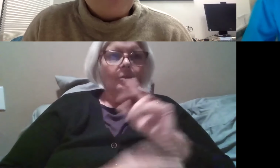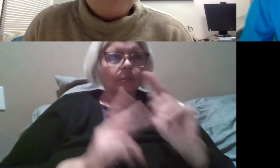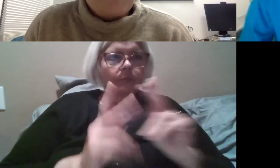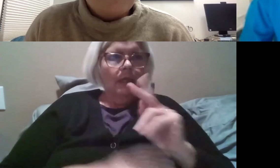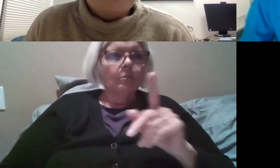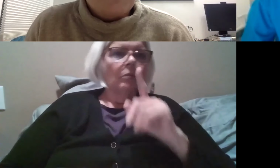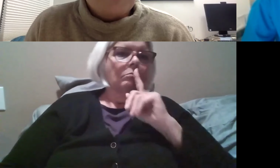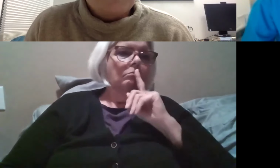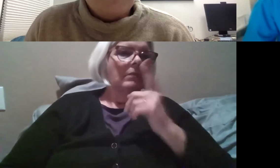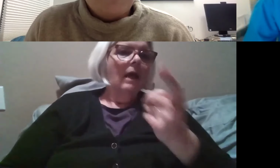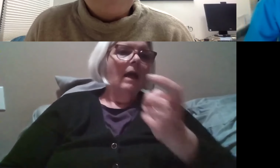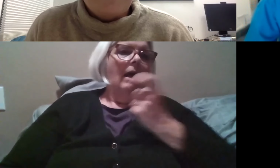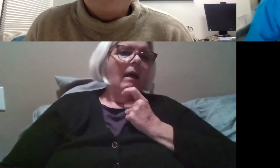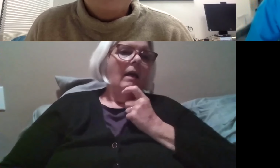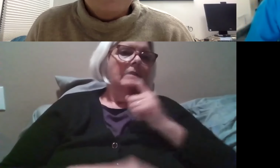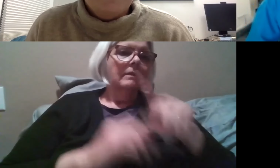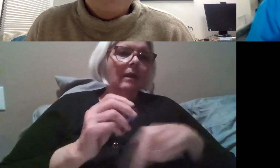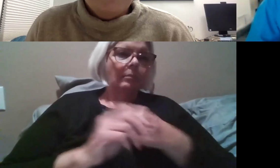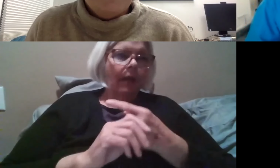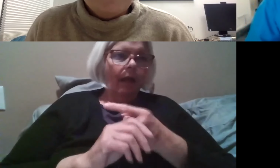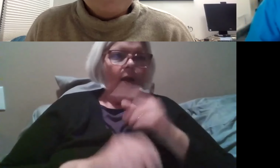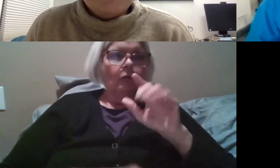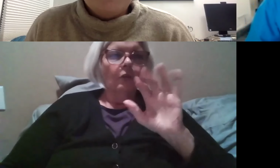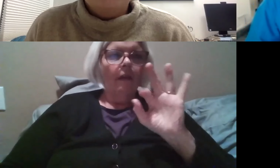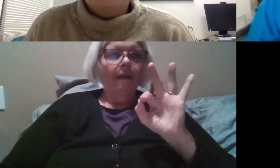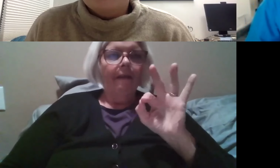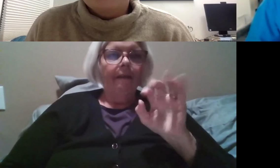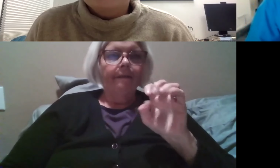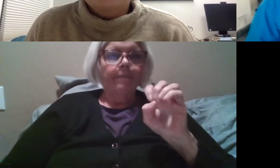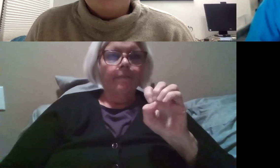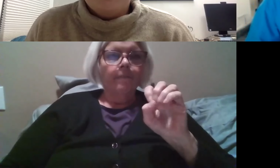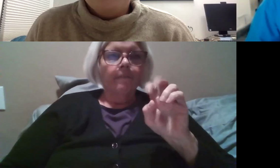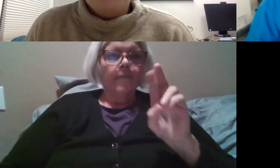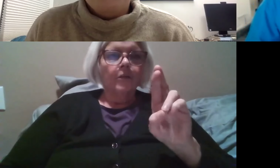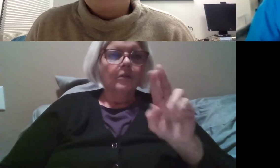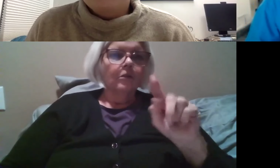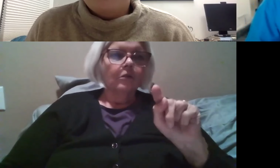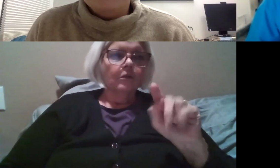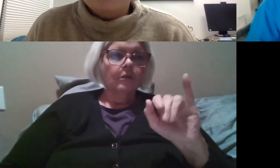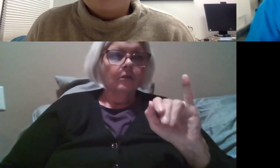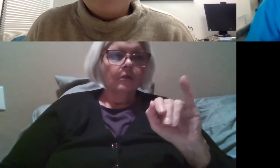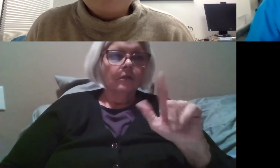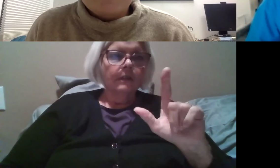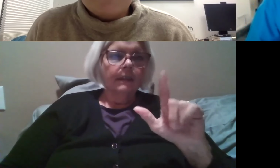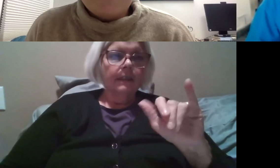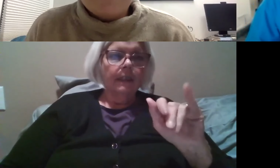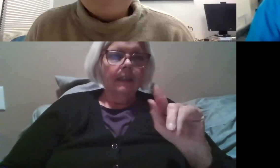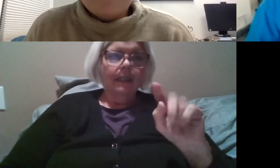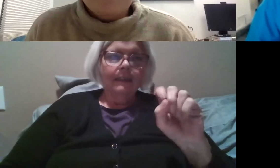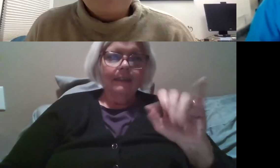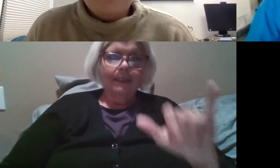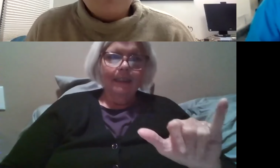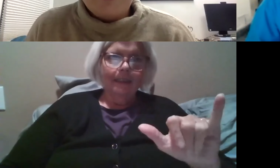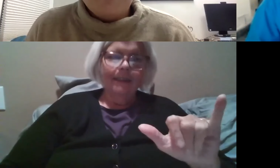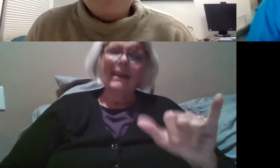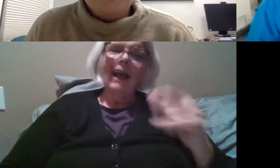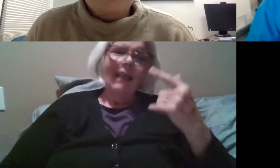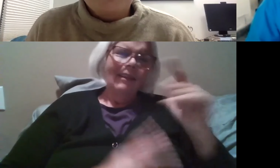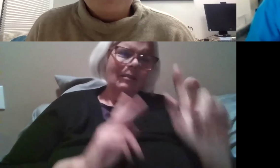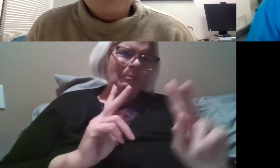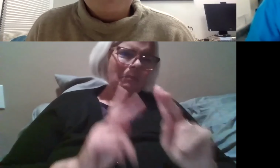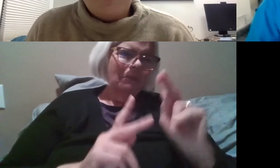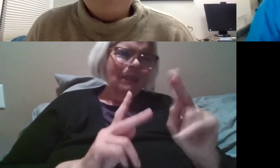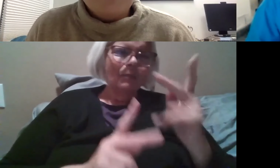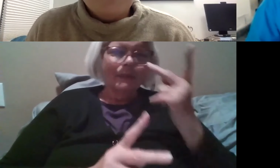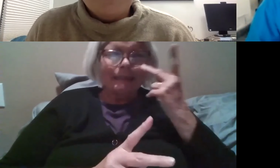hasn't come up, that most people, I think, can see that we have vaccinated thousands and thousands of pregnant women